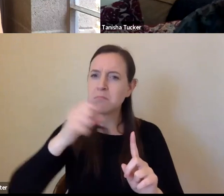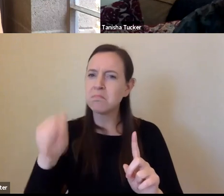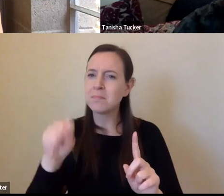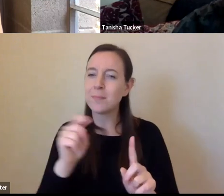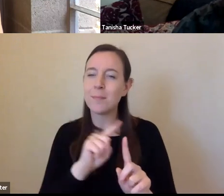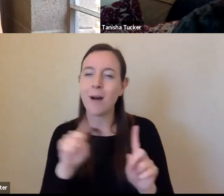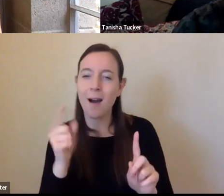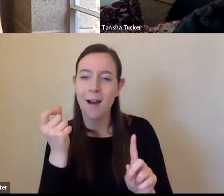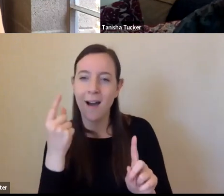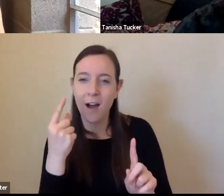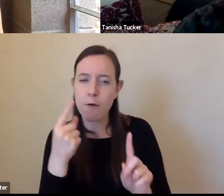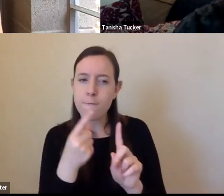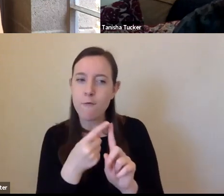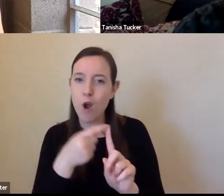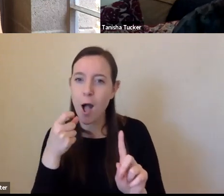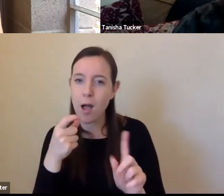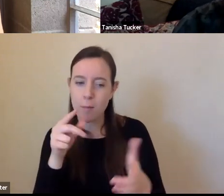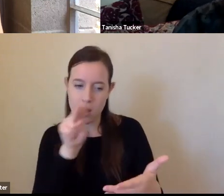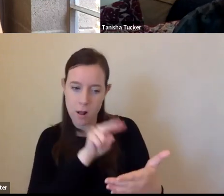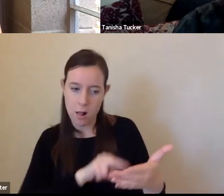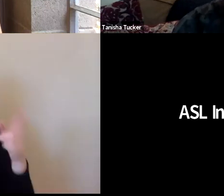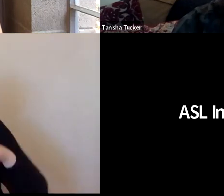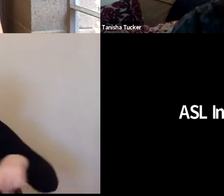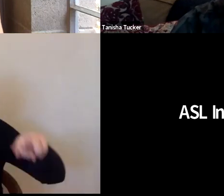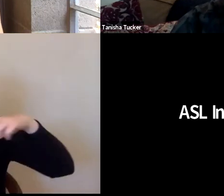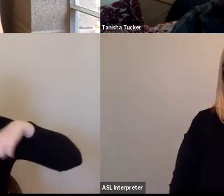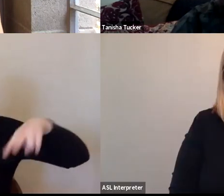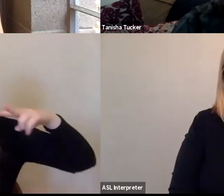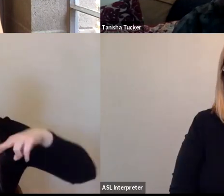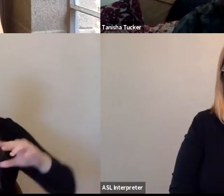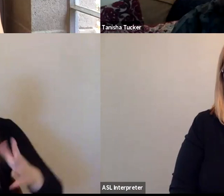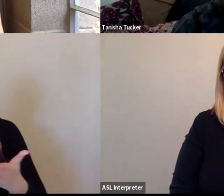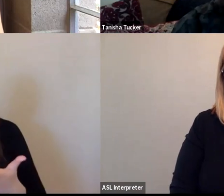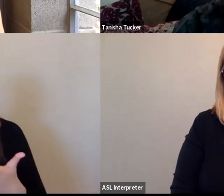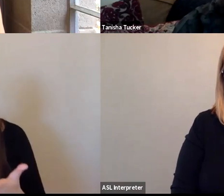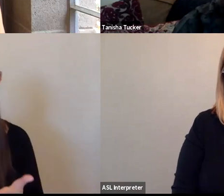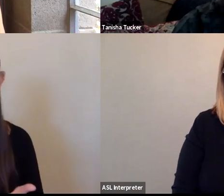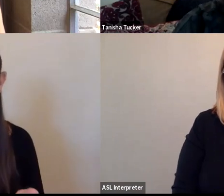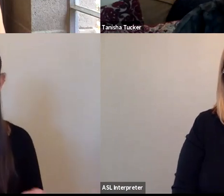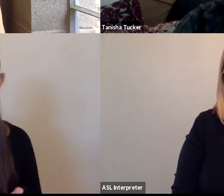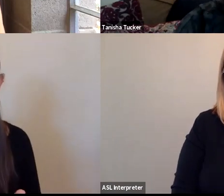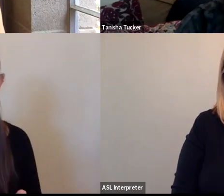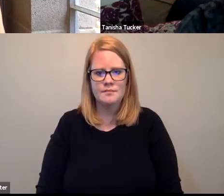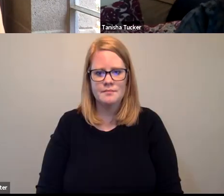from the saguaro, and what might we all learn from the beautiful plants?